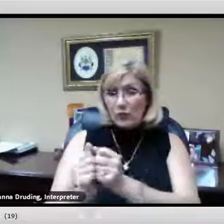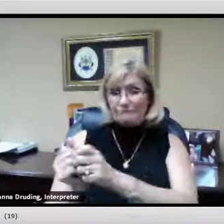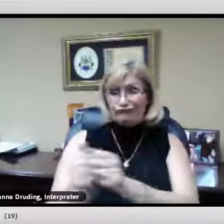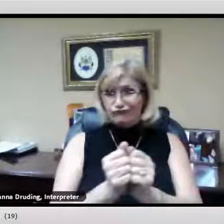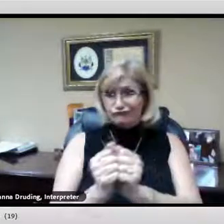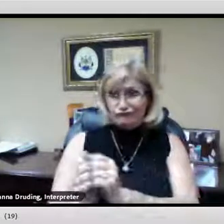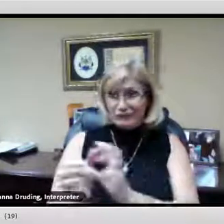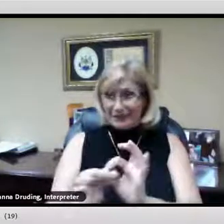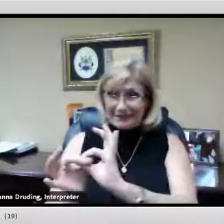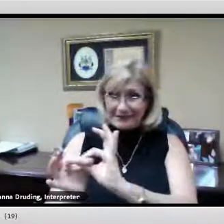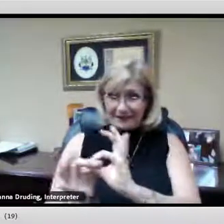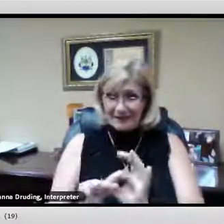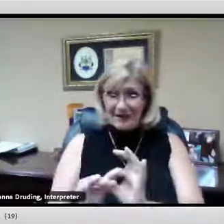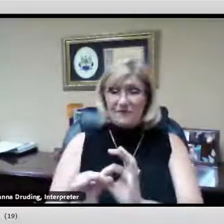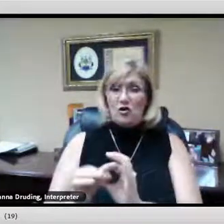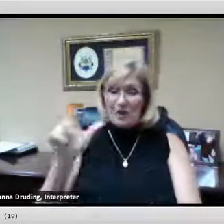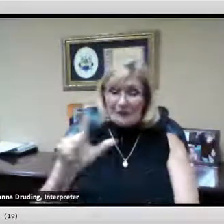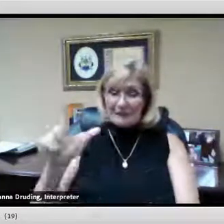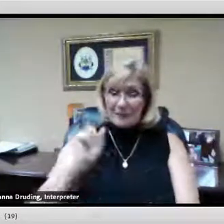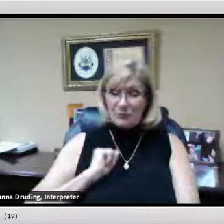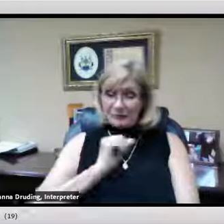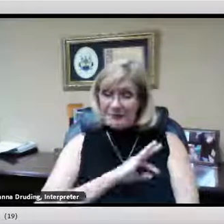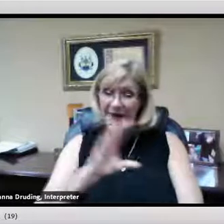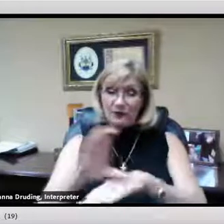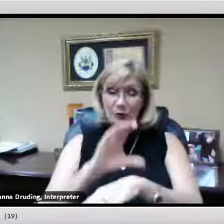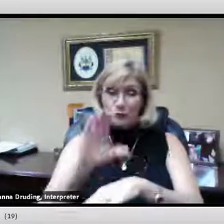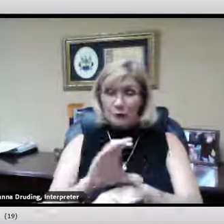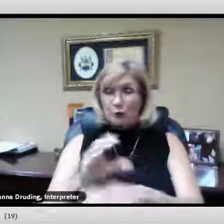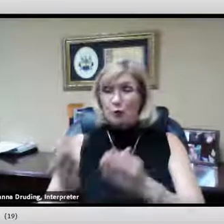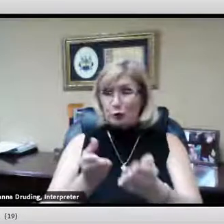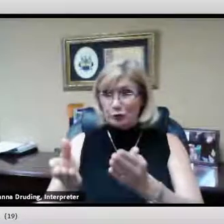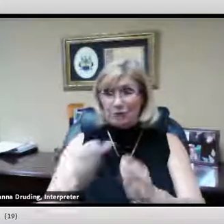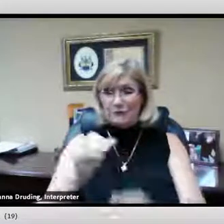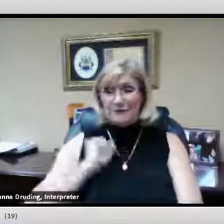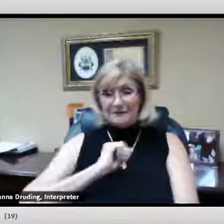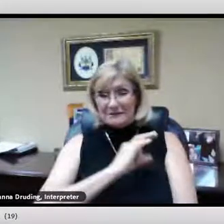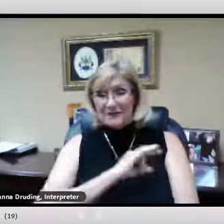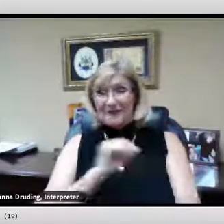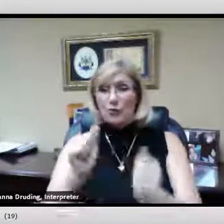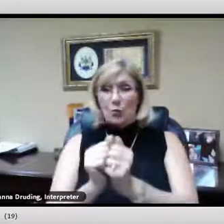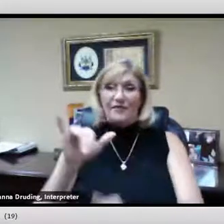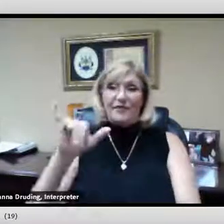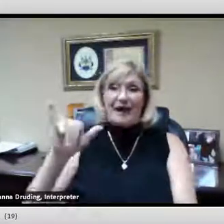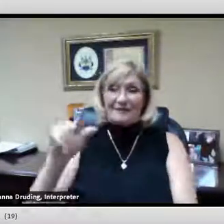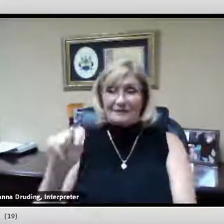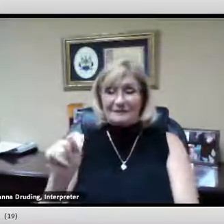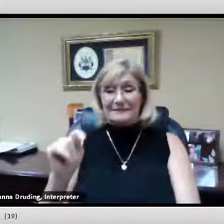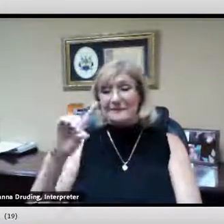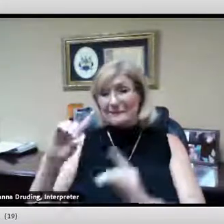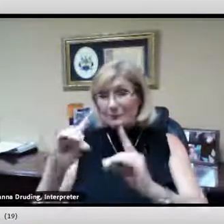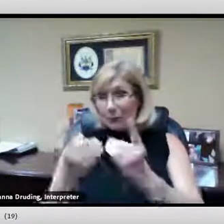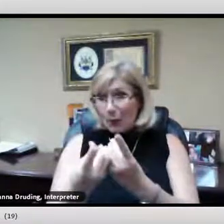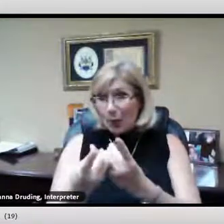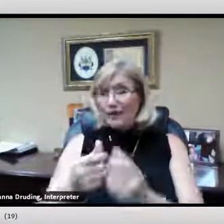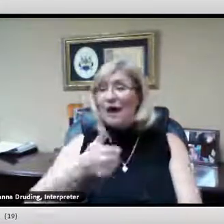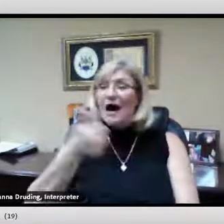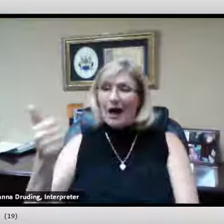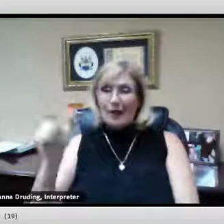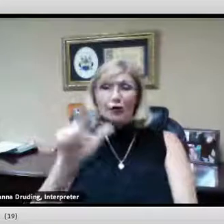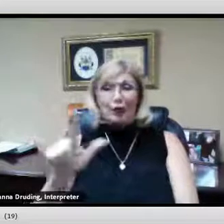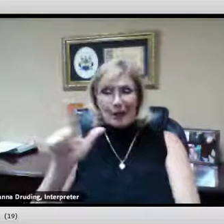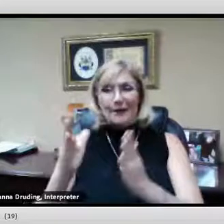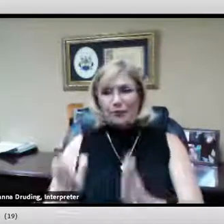staff and the computer services staff, certainly. Um, with our IT department, although other librarians do